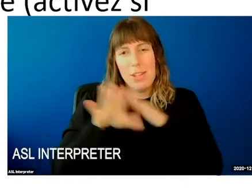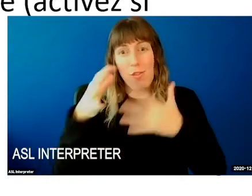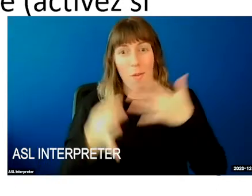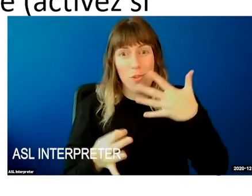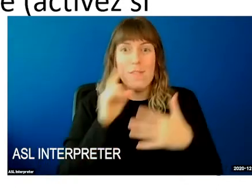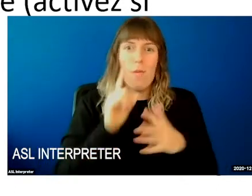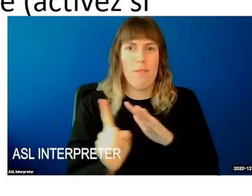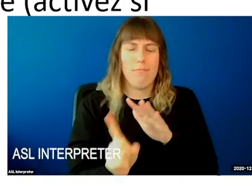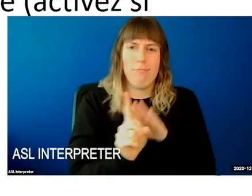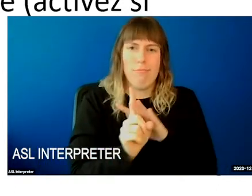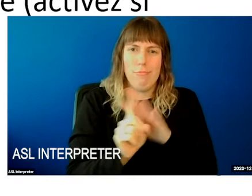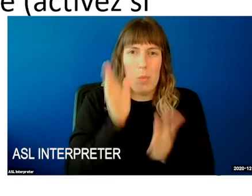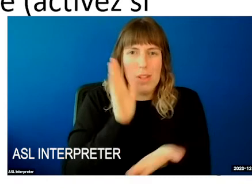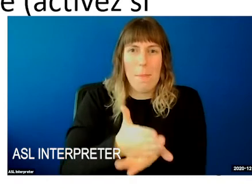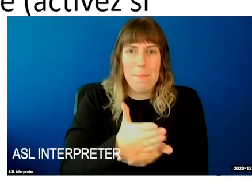accessibility options.